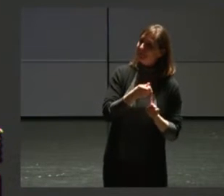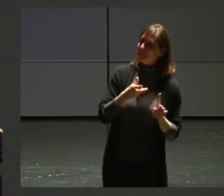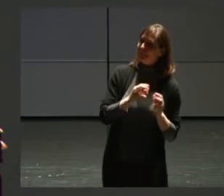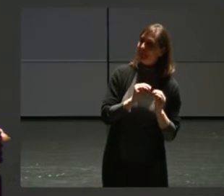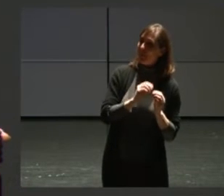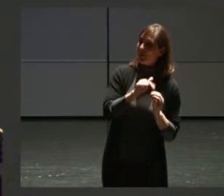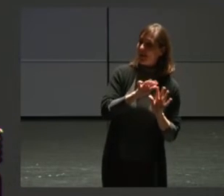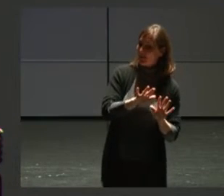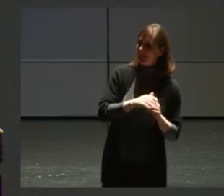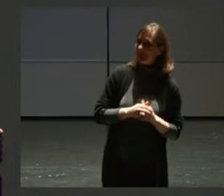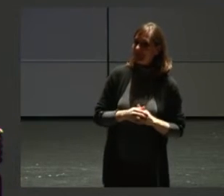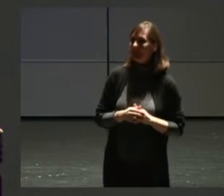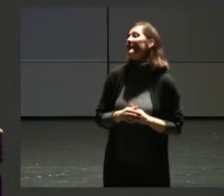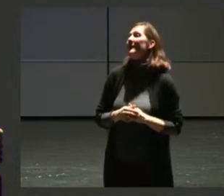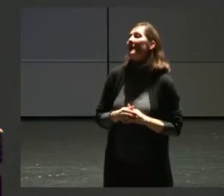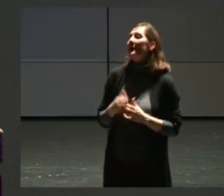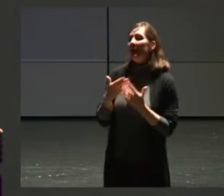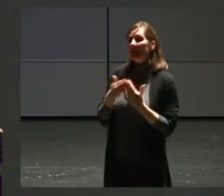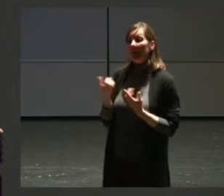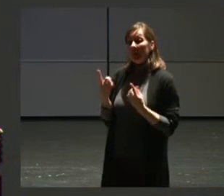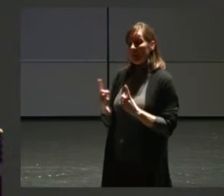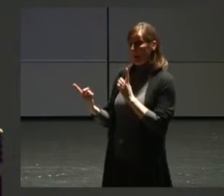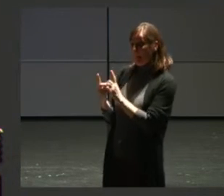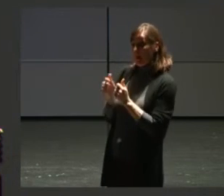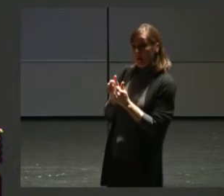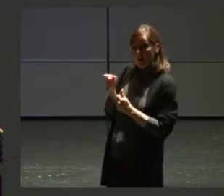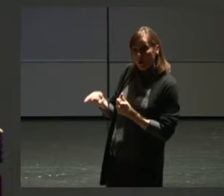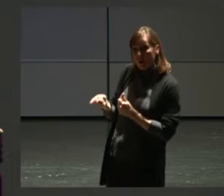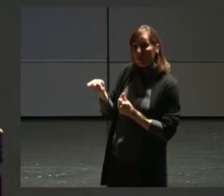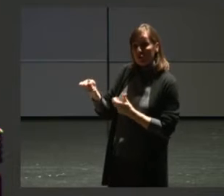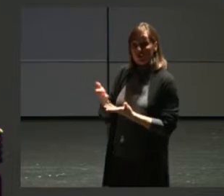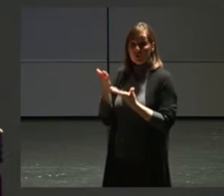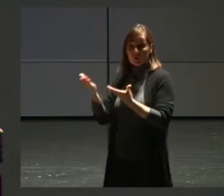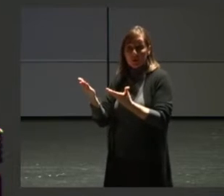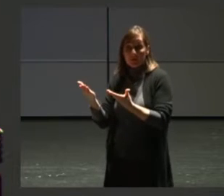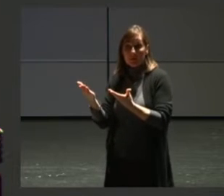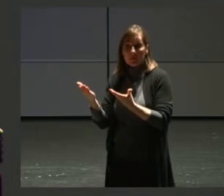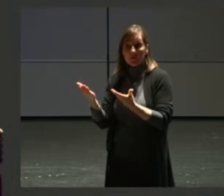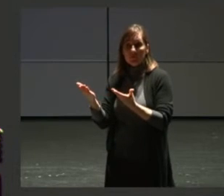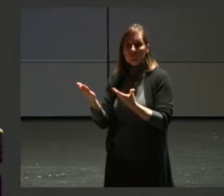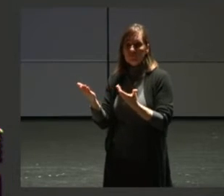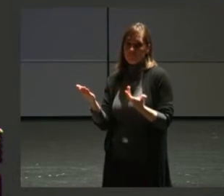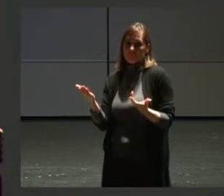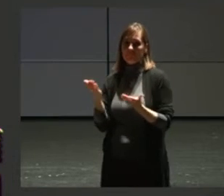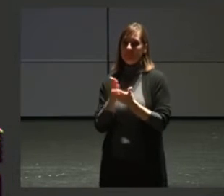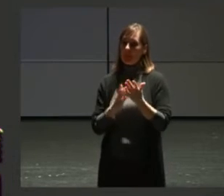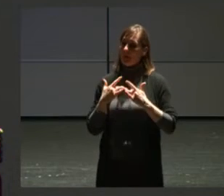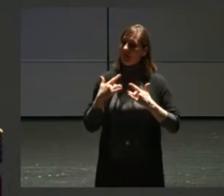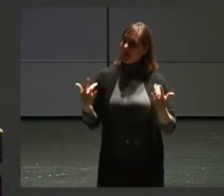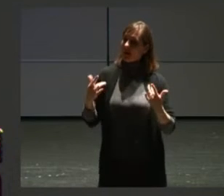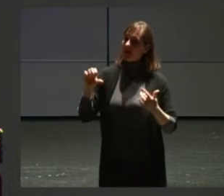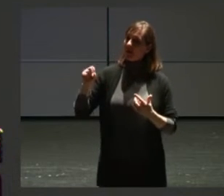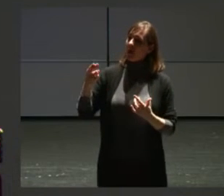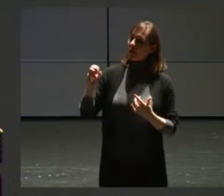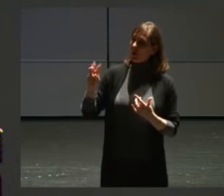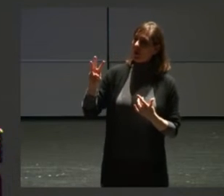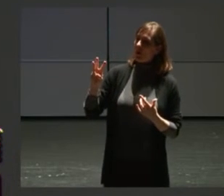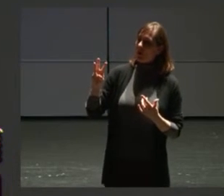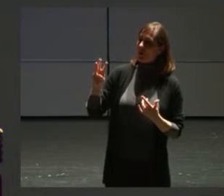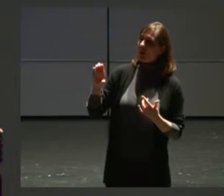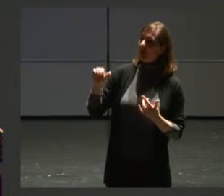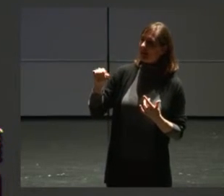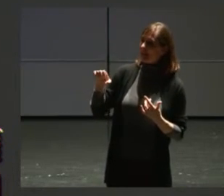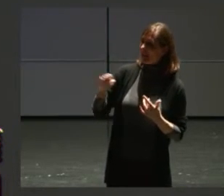today. And she suggested that we have a showcase event when we had Representative Nygren and herself